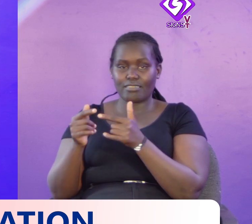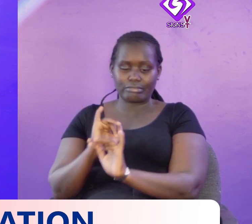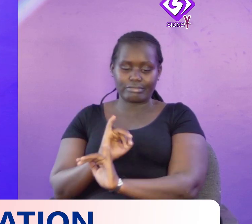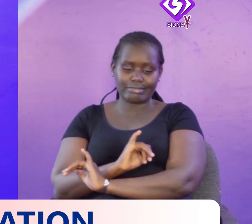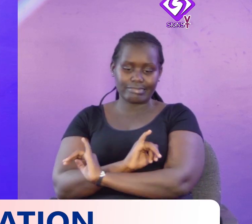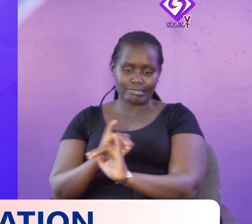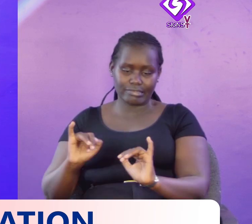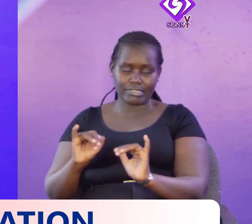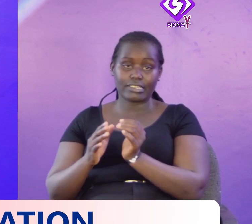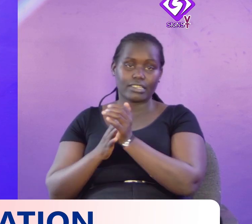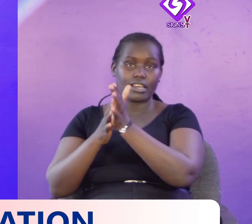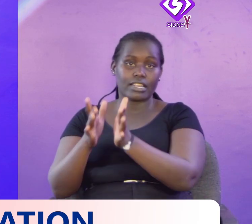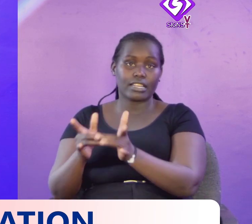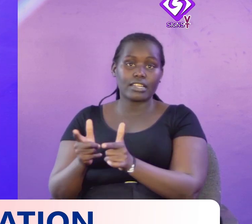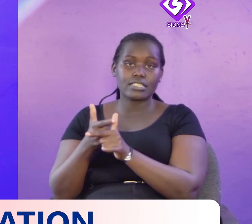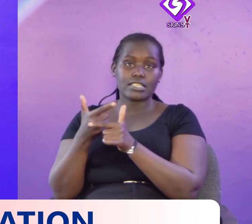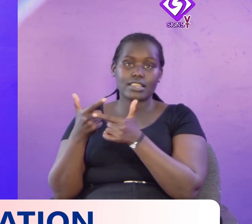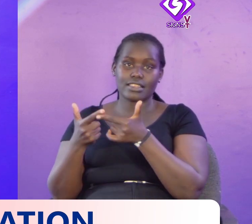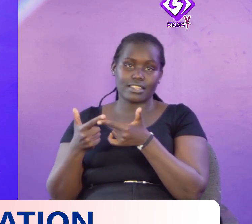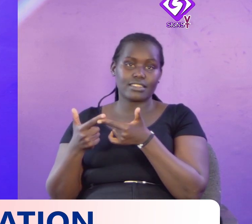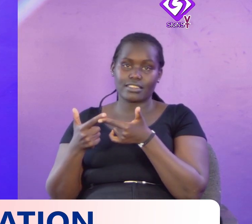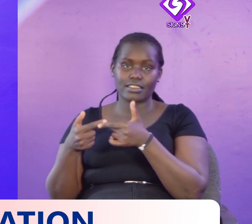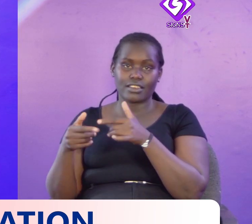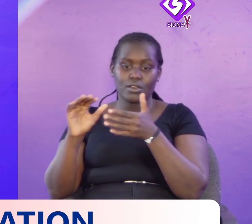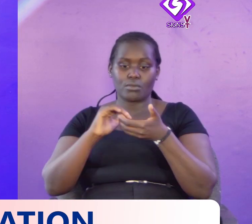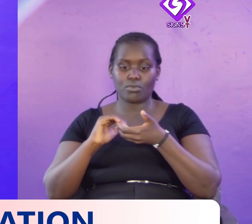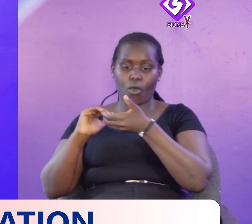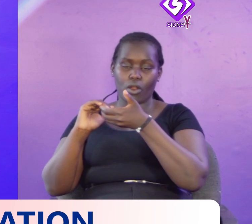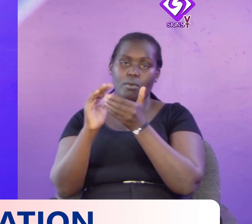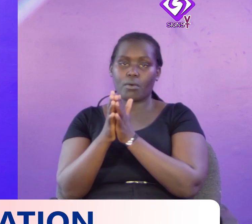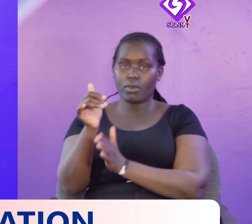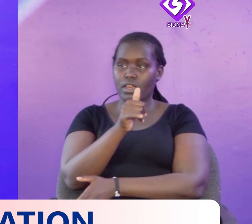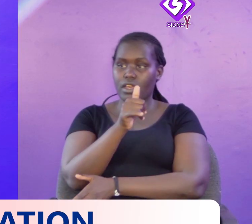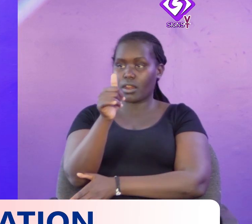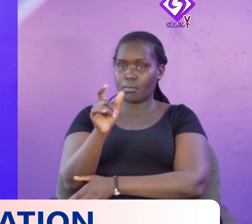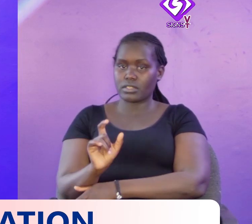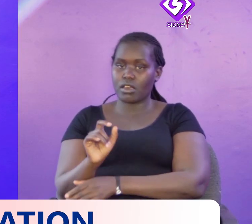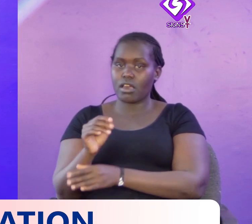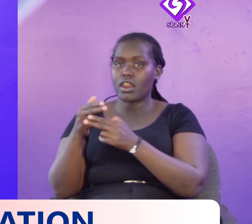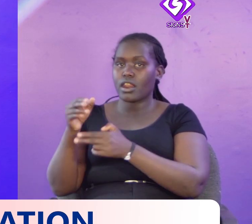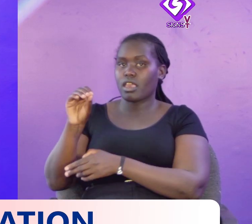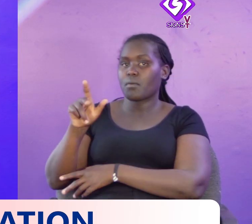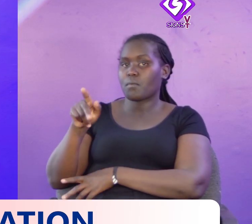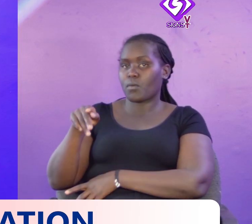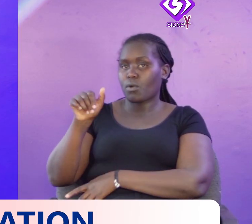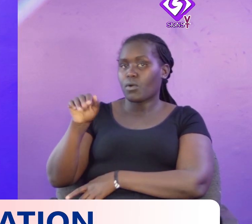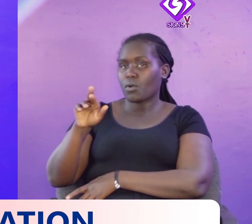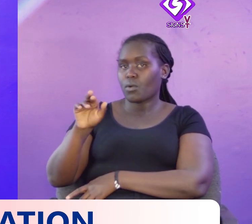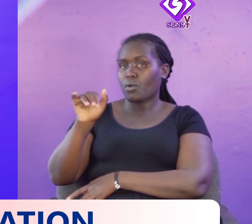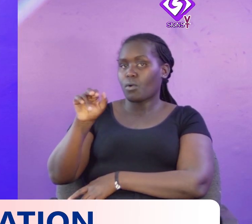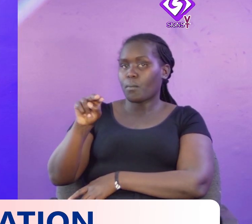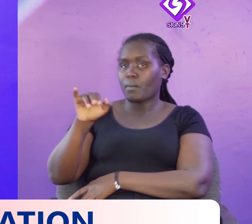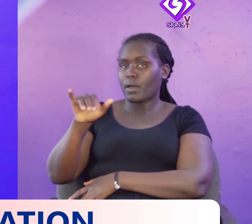leader. And then he was collaborating with someone in planning called Oparanya. You remember that team?